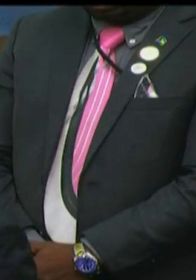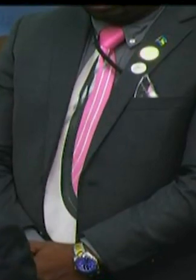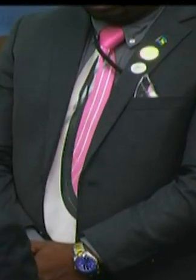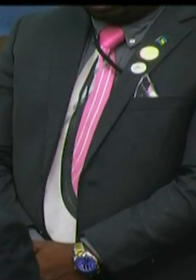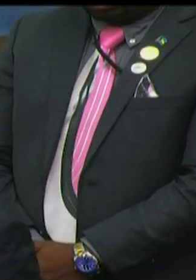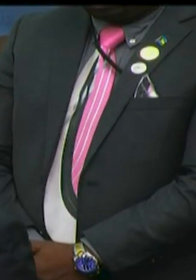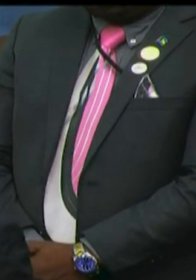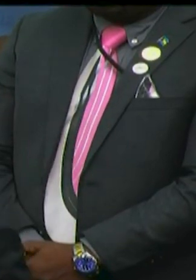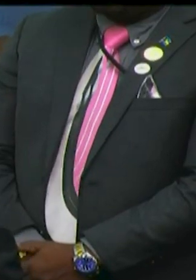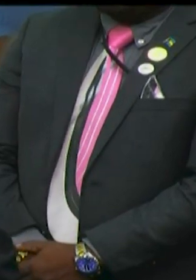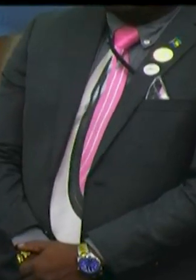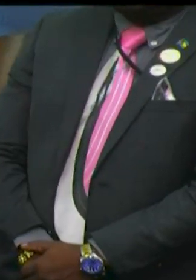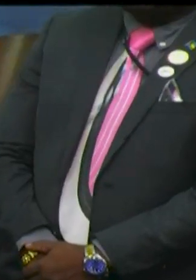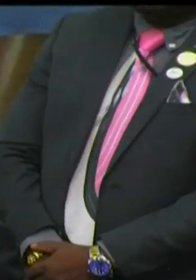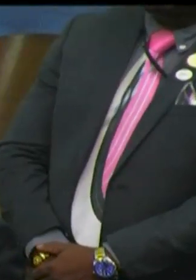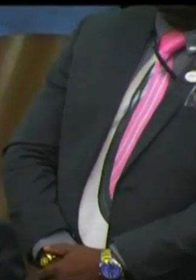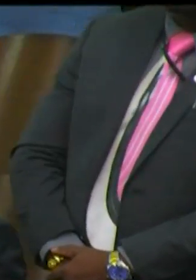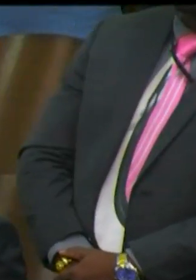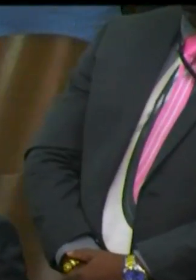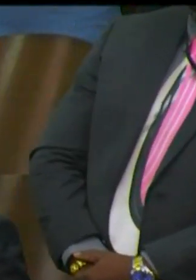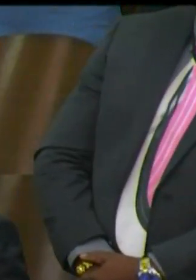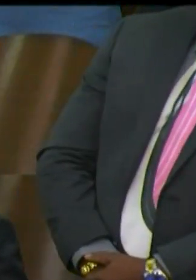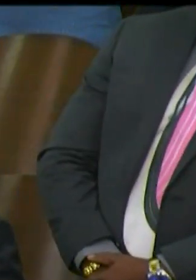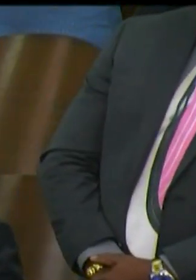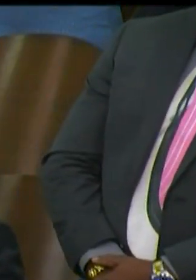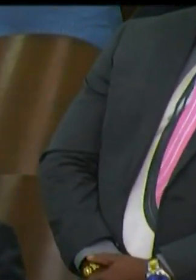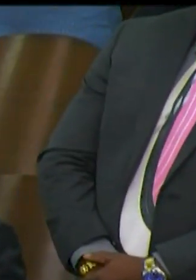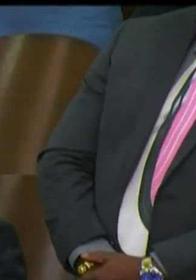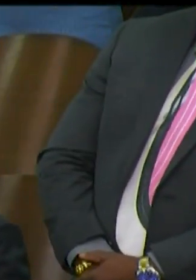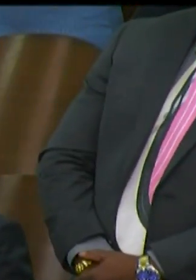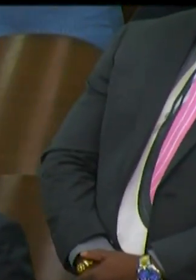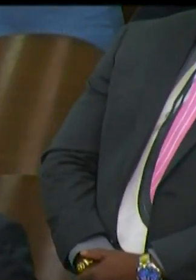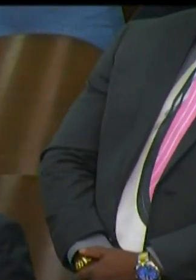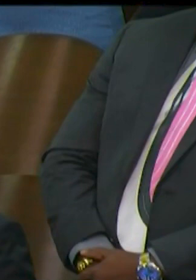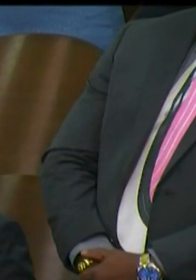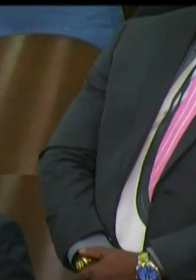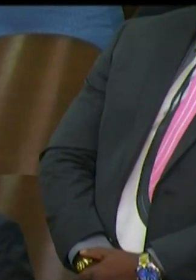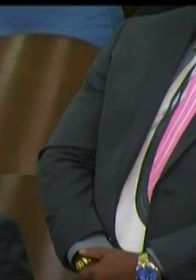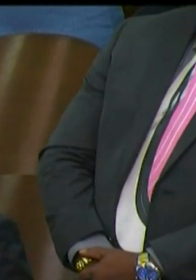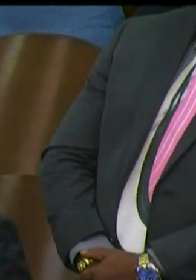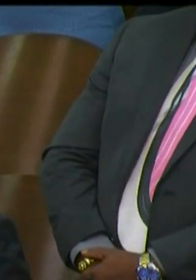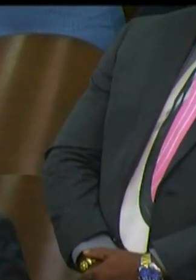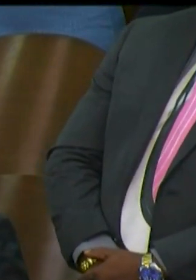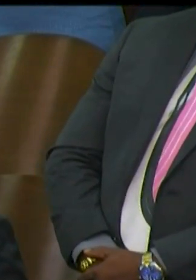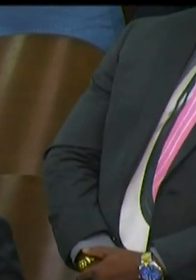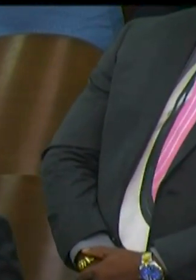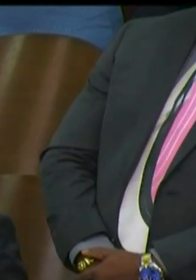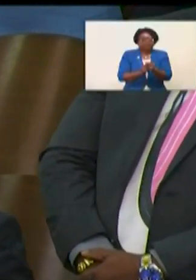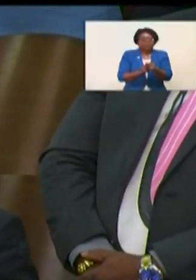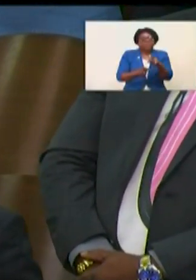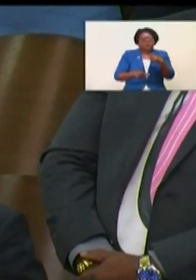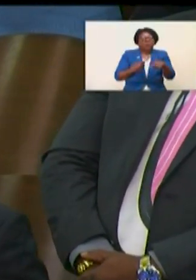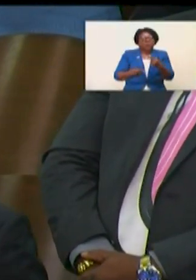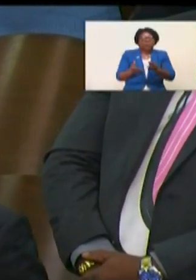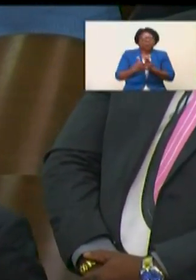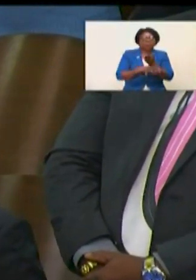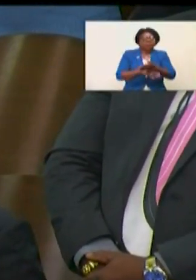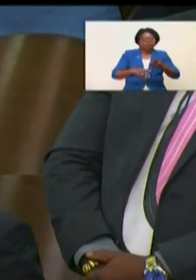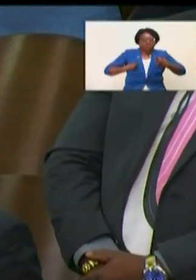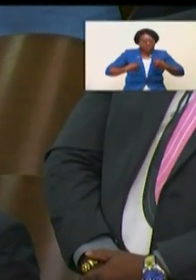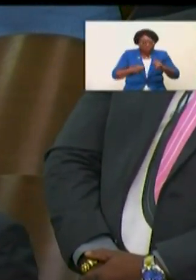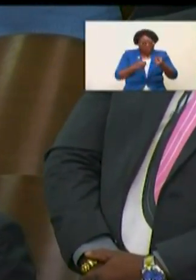a series of trials simply to get you to your destination. When you go through your